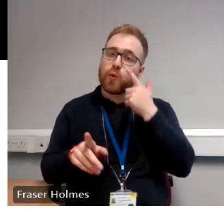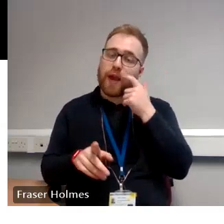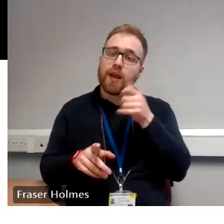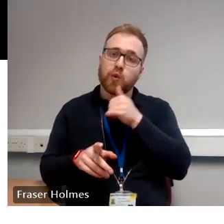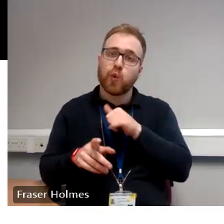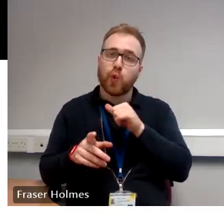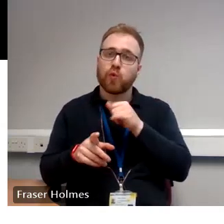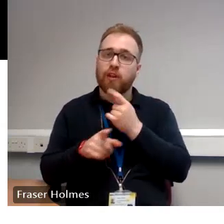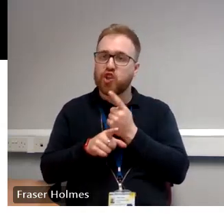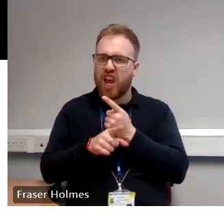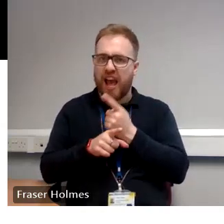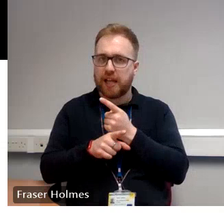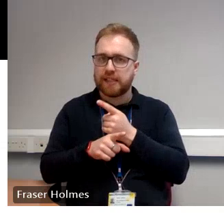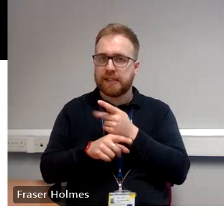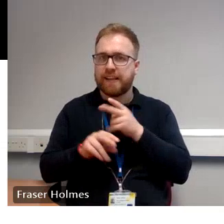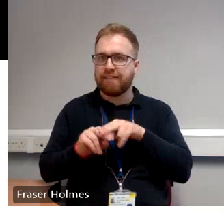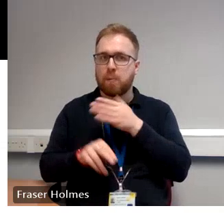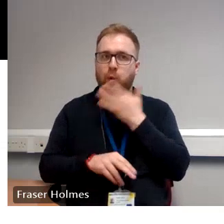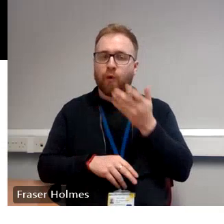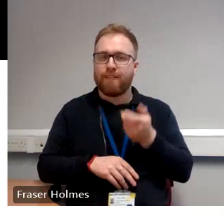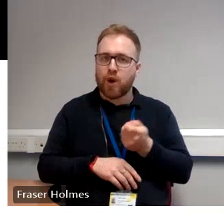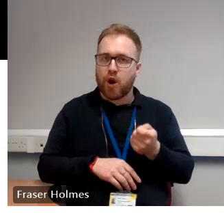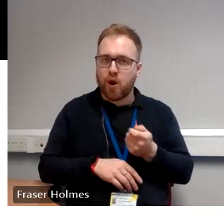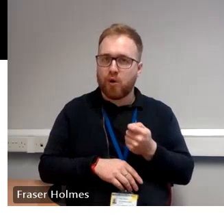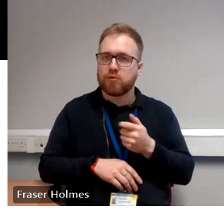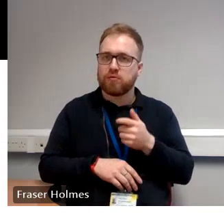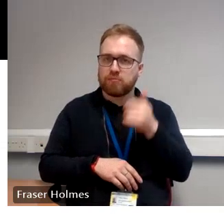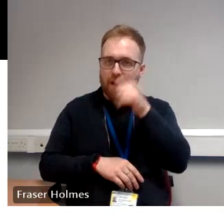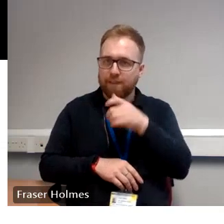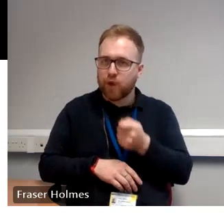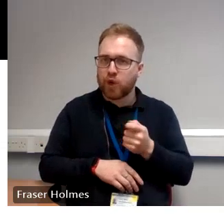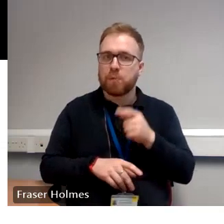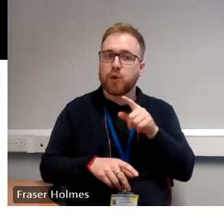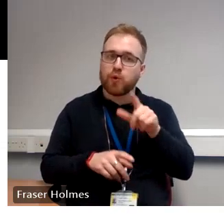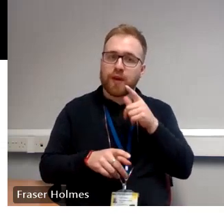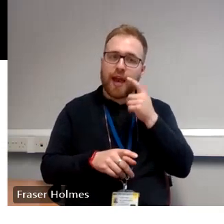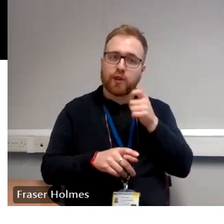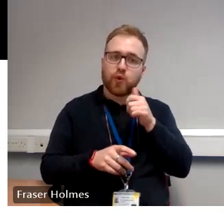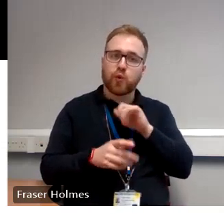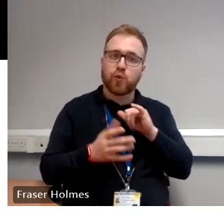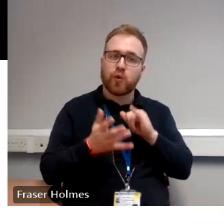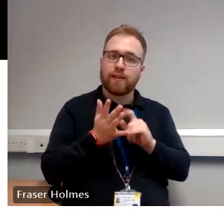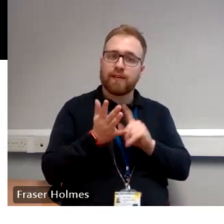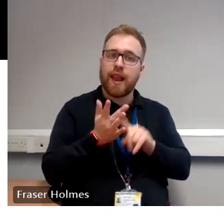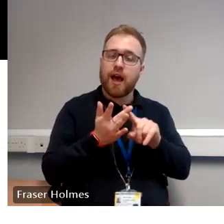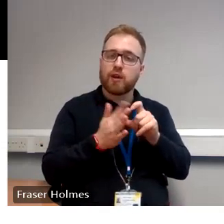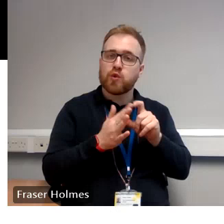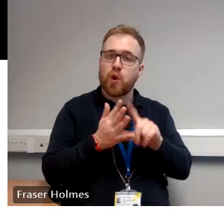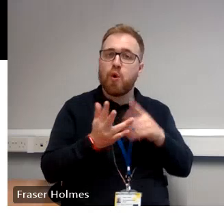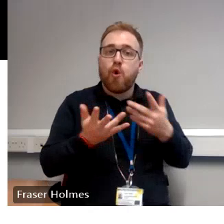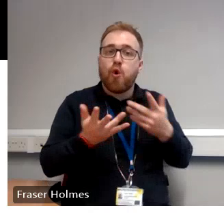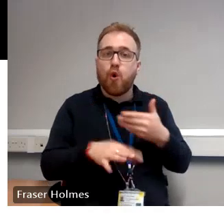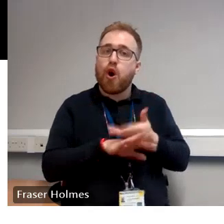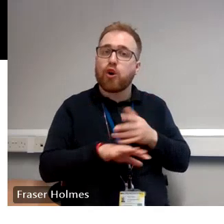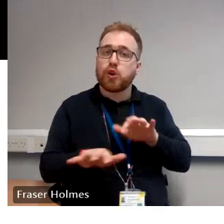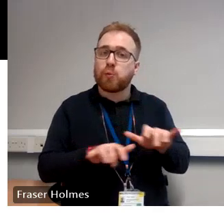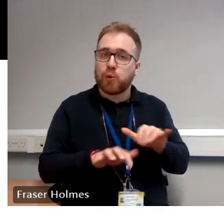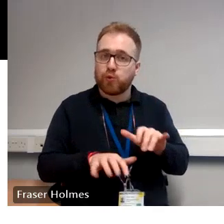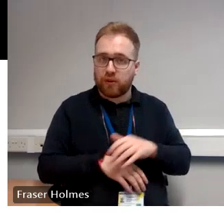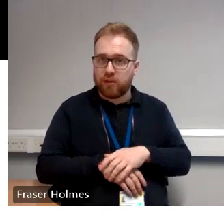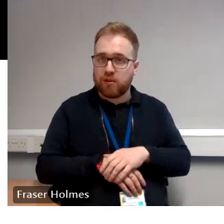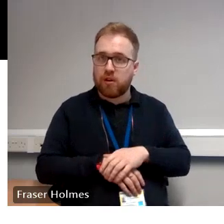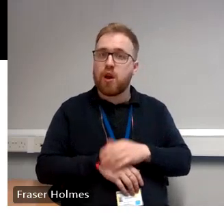don't have a smartphone, please do use Slido if you can. You can use it on your computer as well. Once you've got on the first question, it